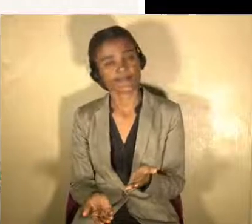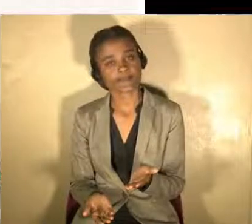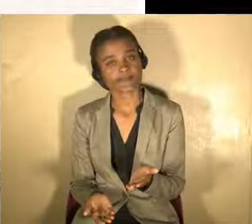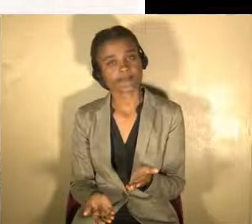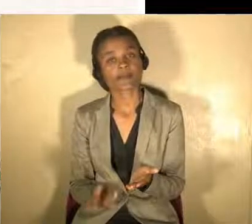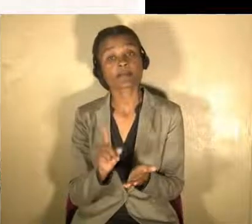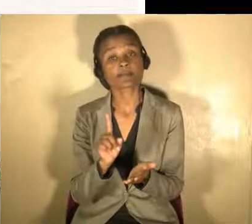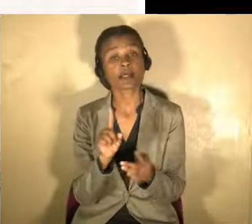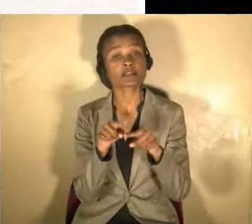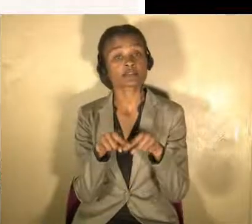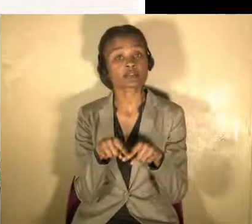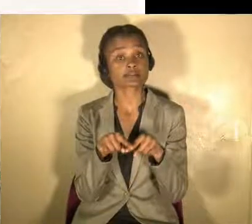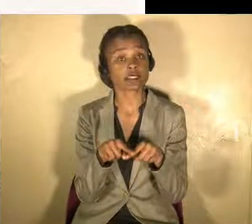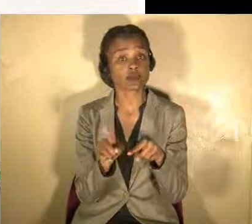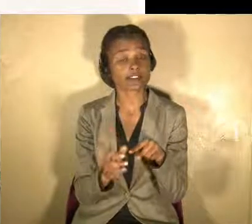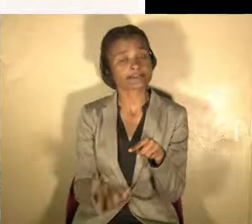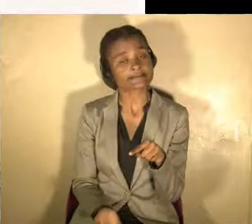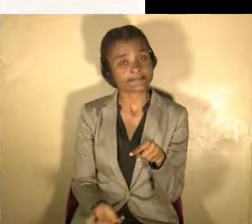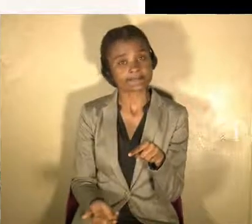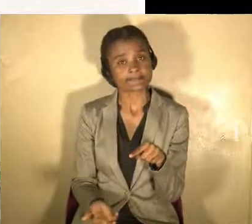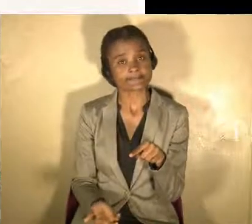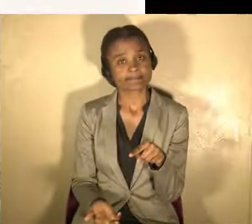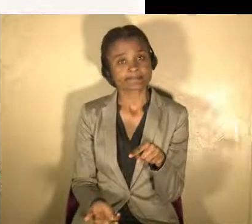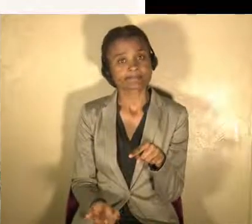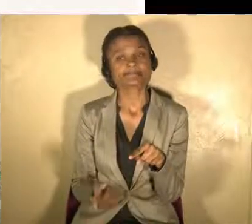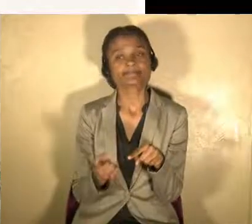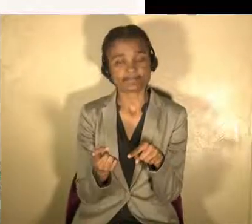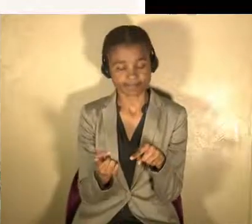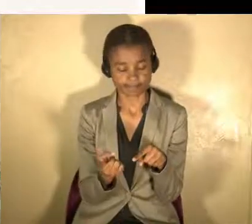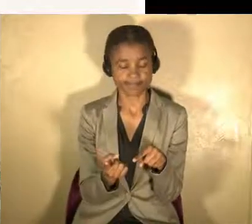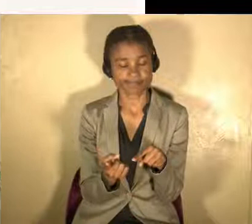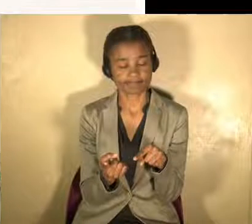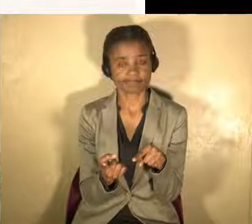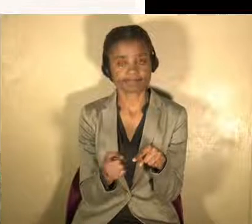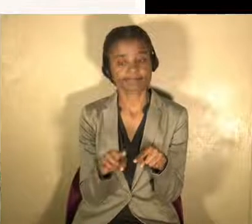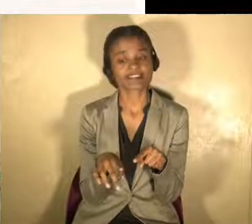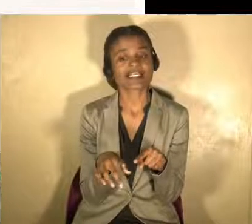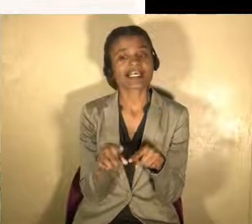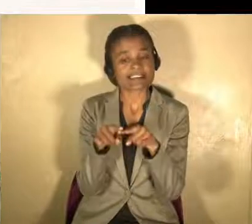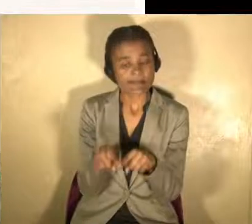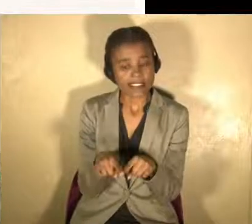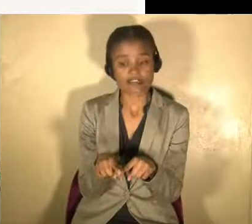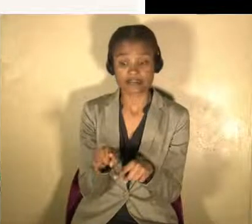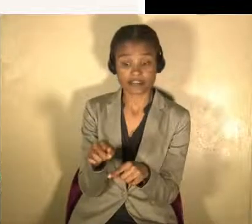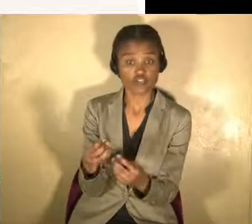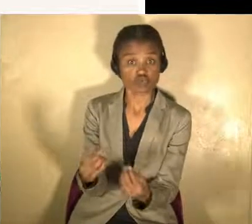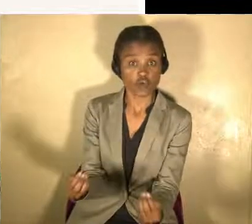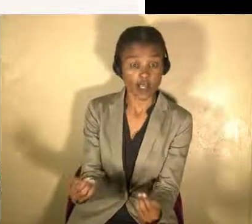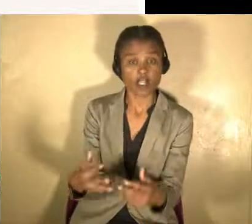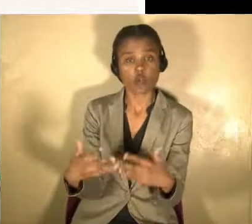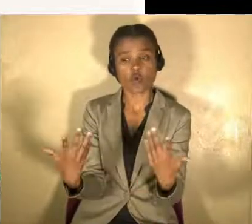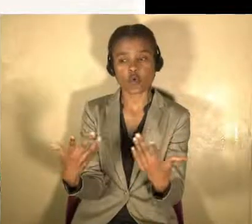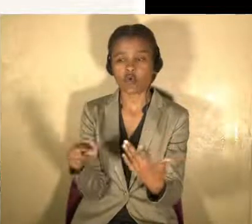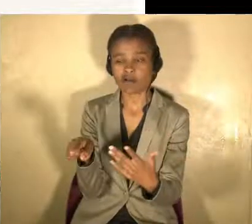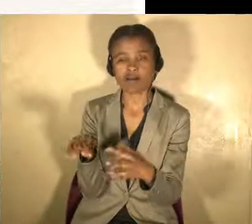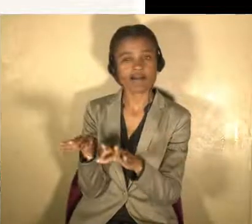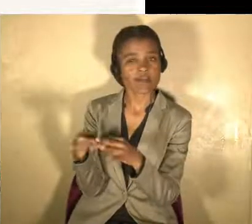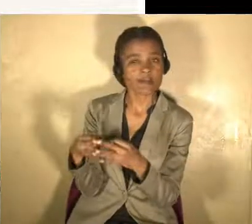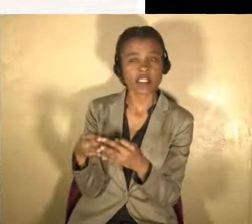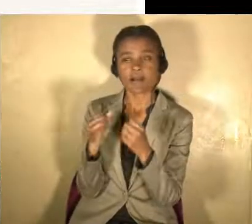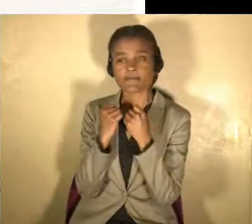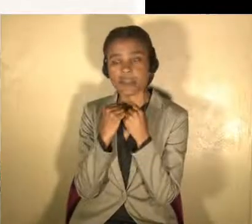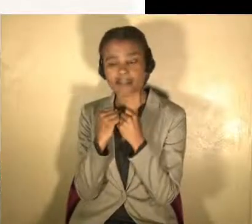on a basis that it's within that particular province. And